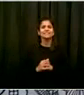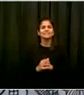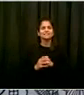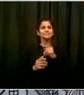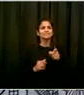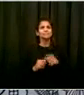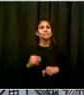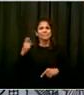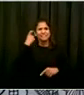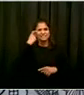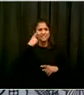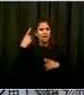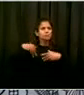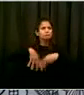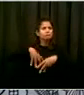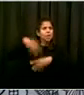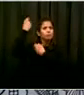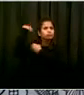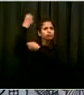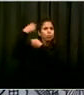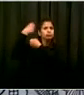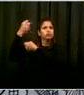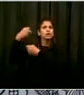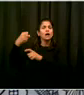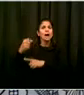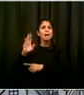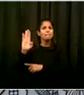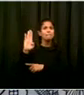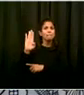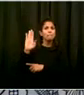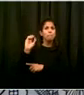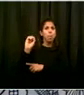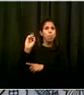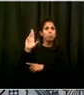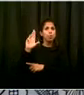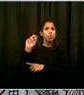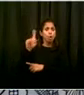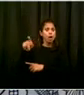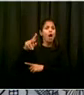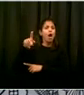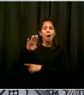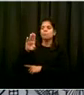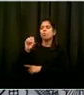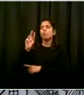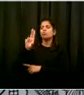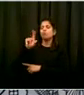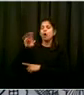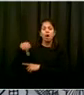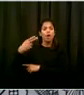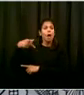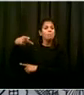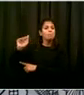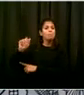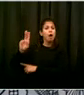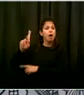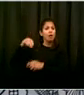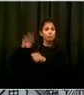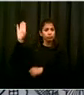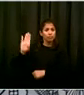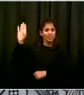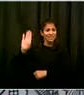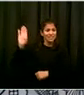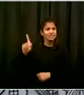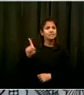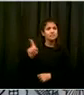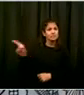the Orthodox community who believe that these lines are unfairly singling their communities out, that this isn't